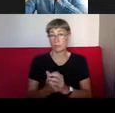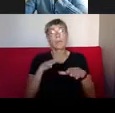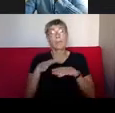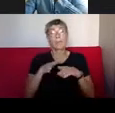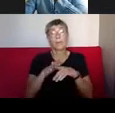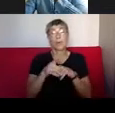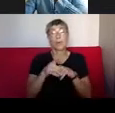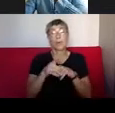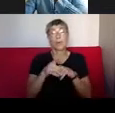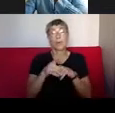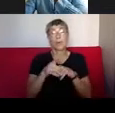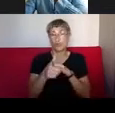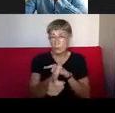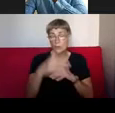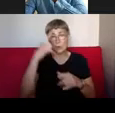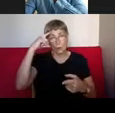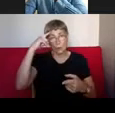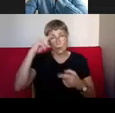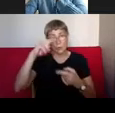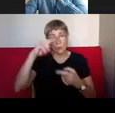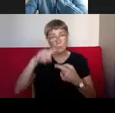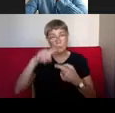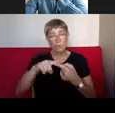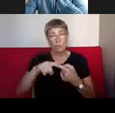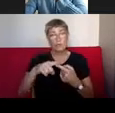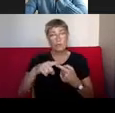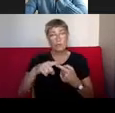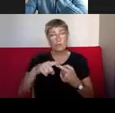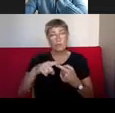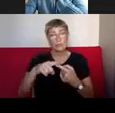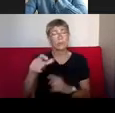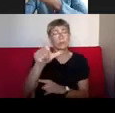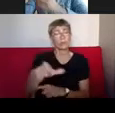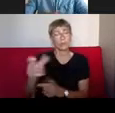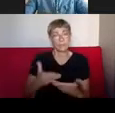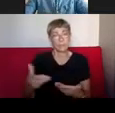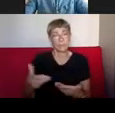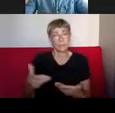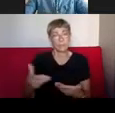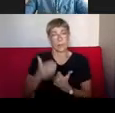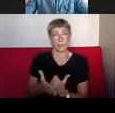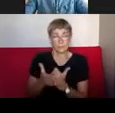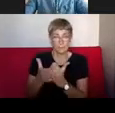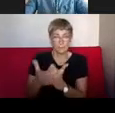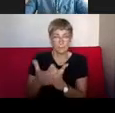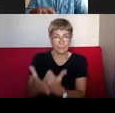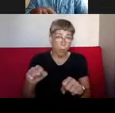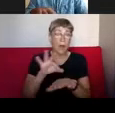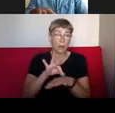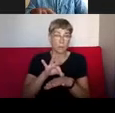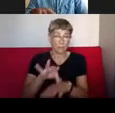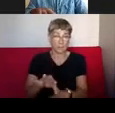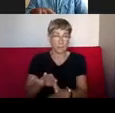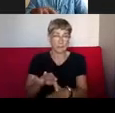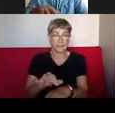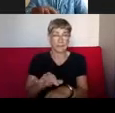that we found crucial and that we find really interesting is that the supportive employment has the aim